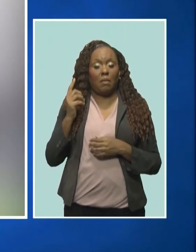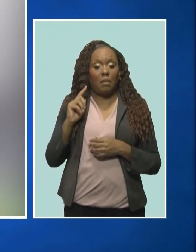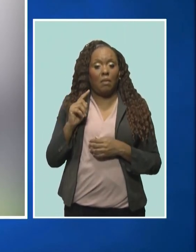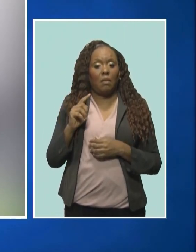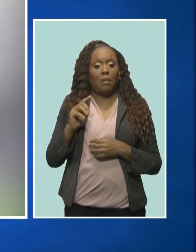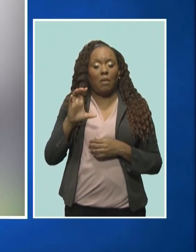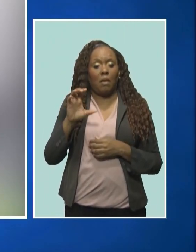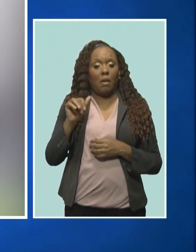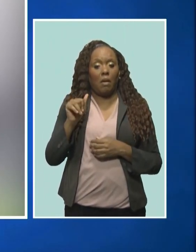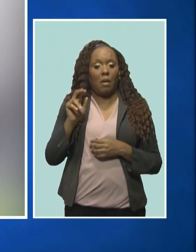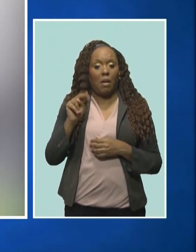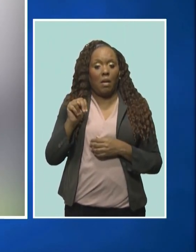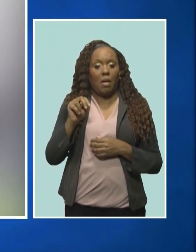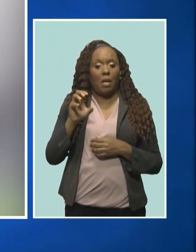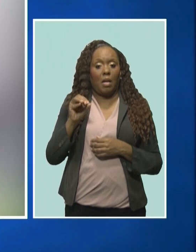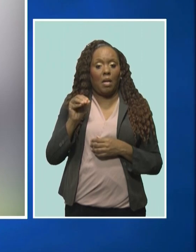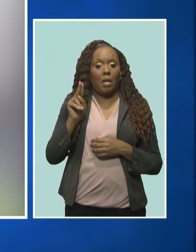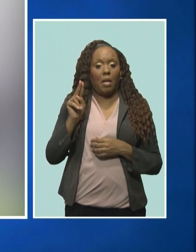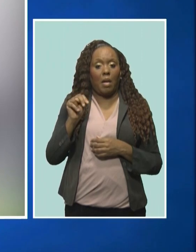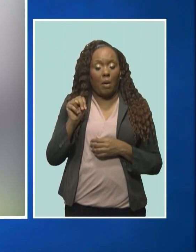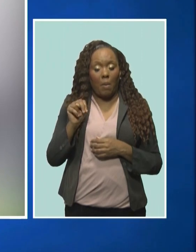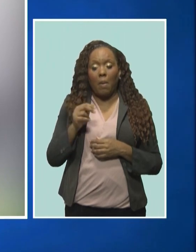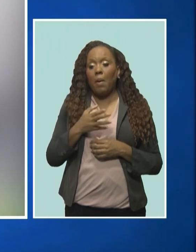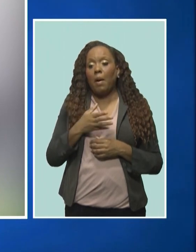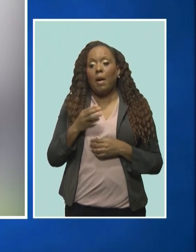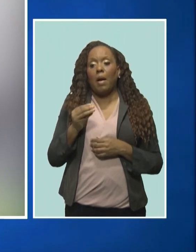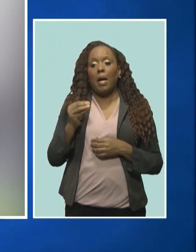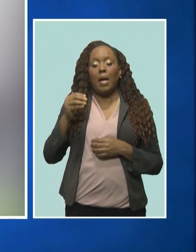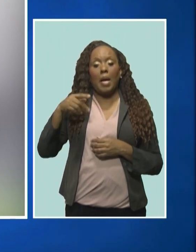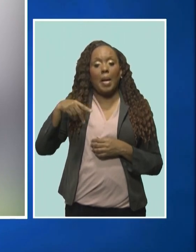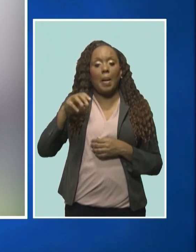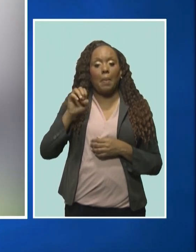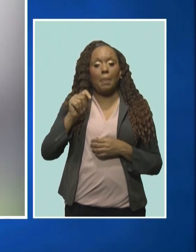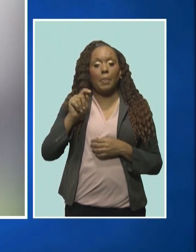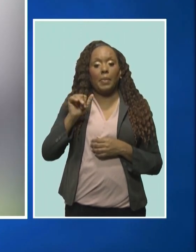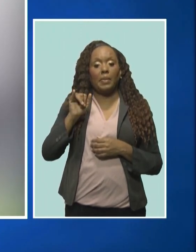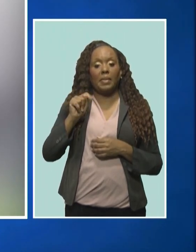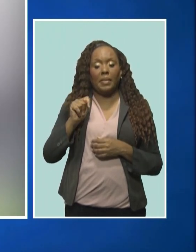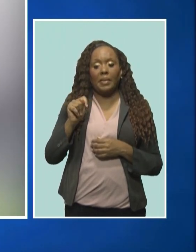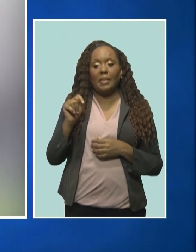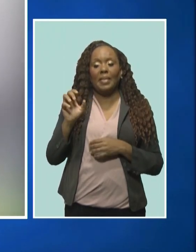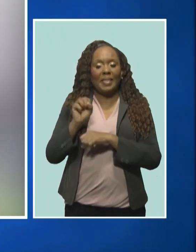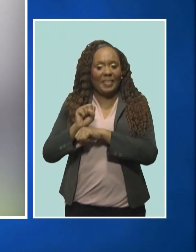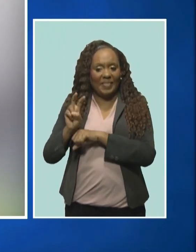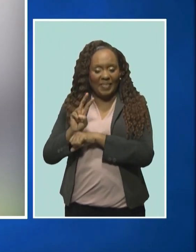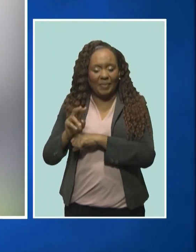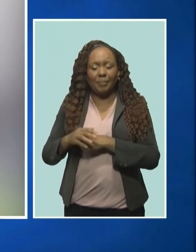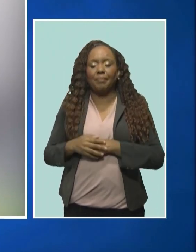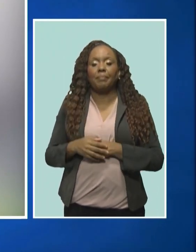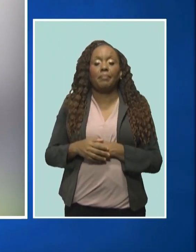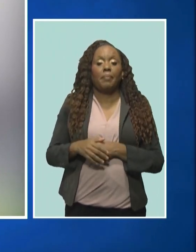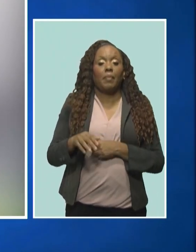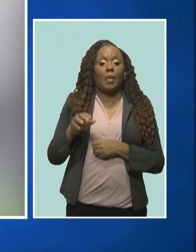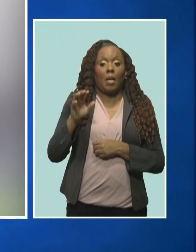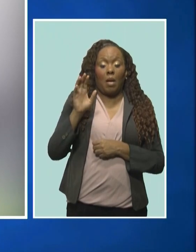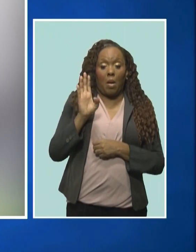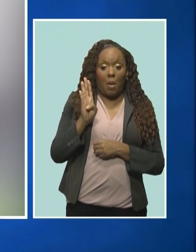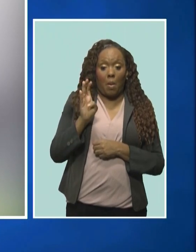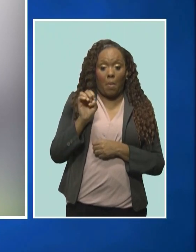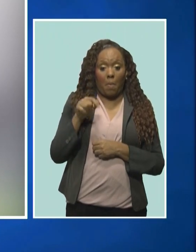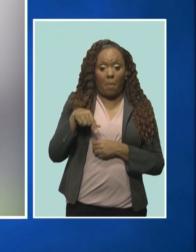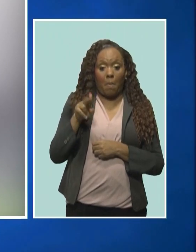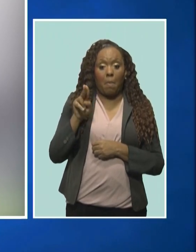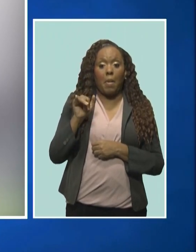as Canouan. And we know that about 30% of the population on Bequia has been